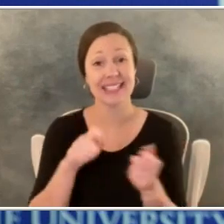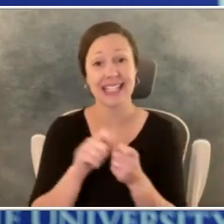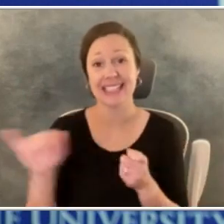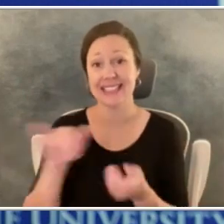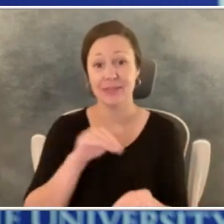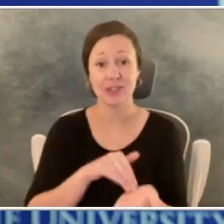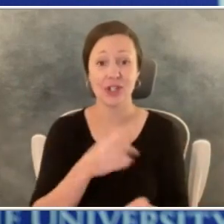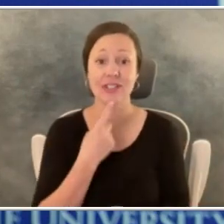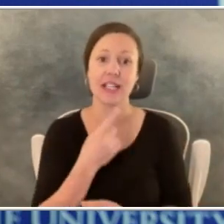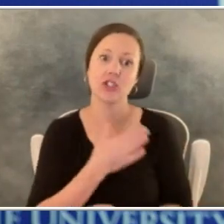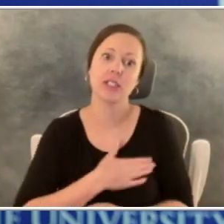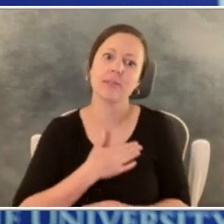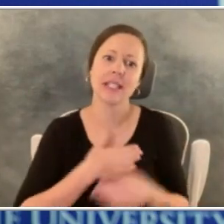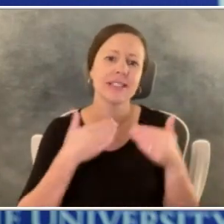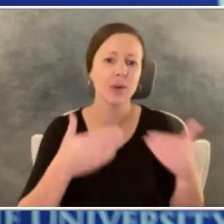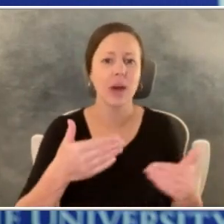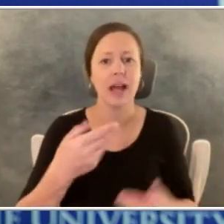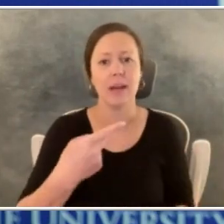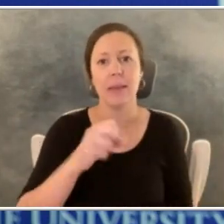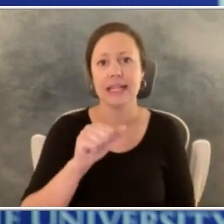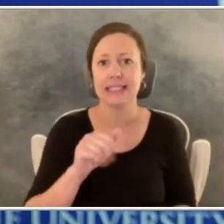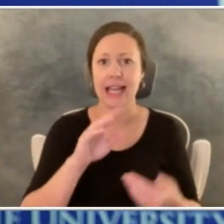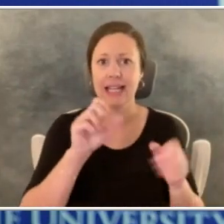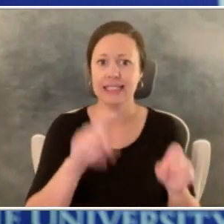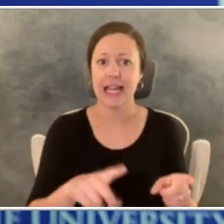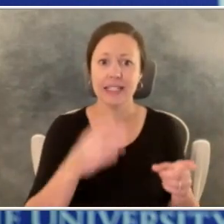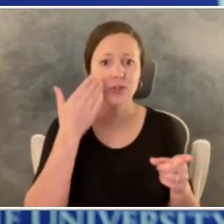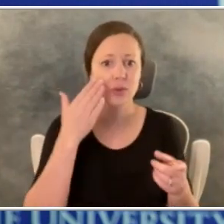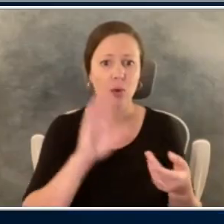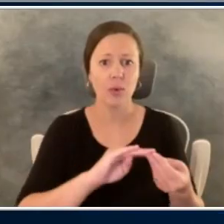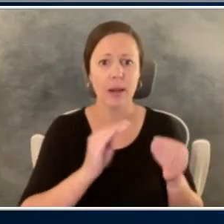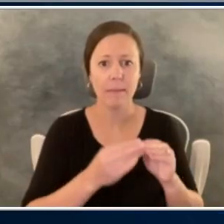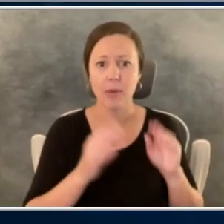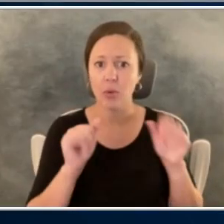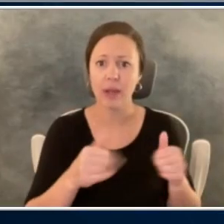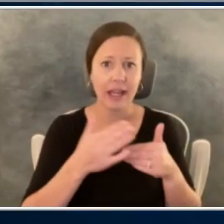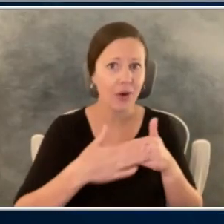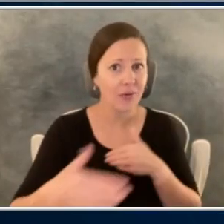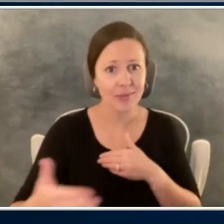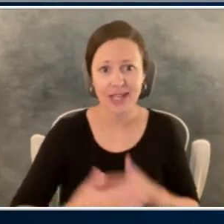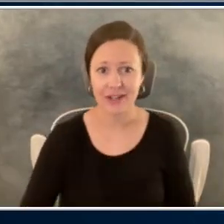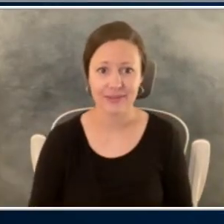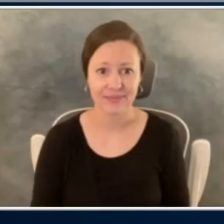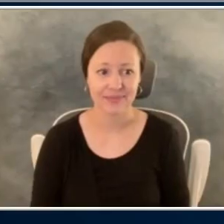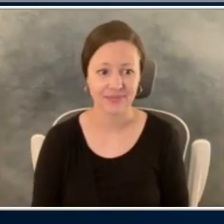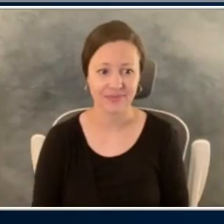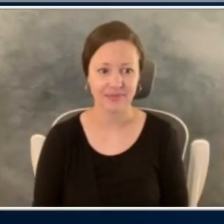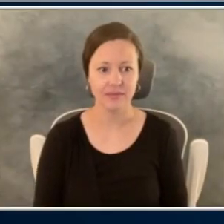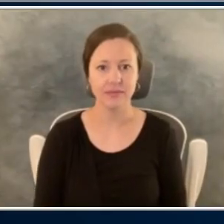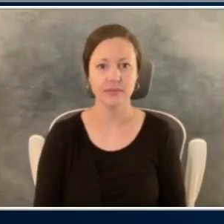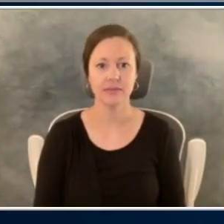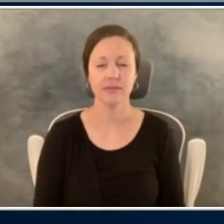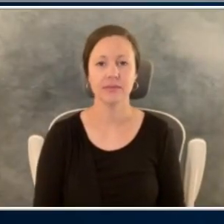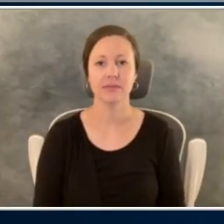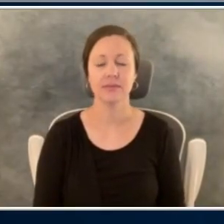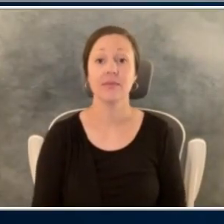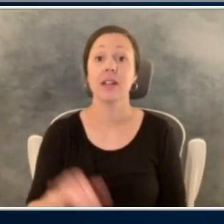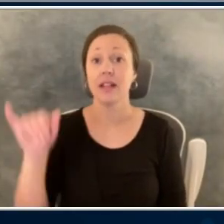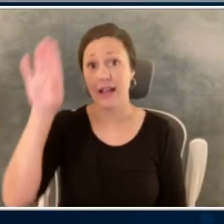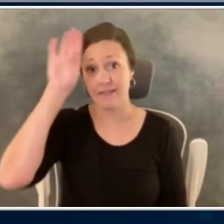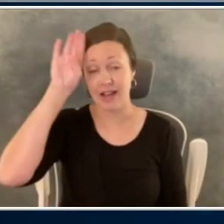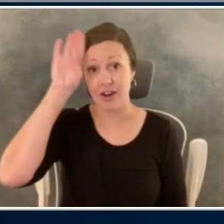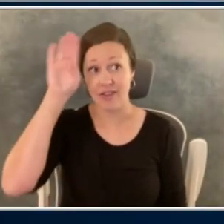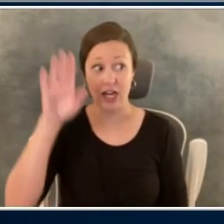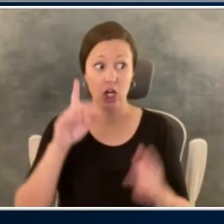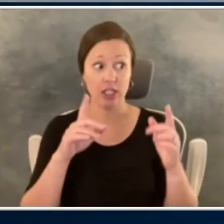PSA test, know your number, and then we can go from there. Should men with long-term environmental exposure, like firefighters, consider earlier